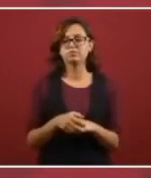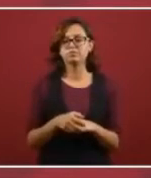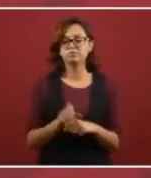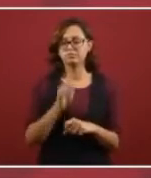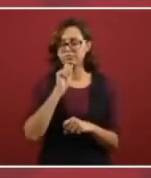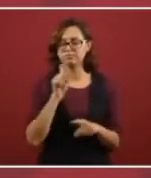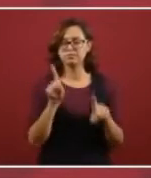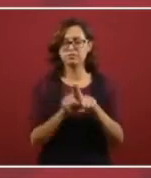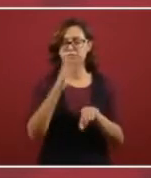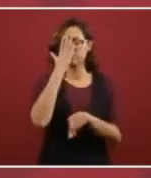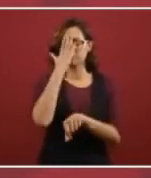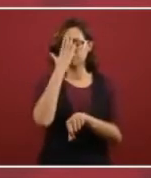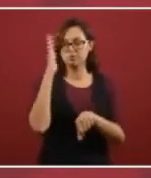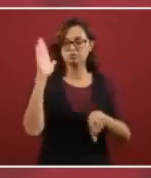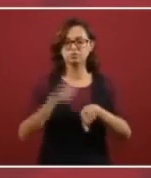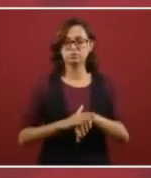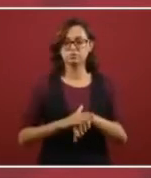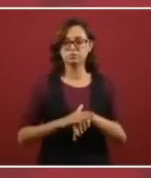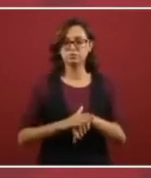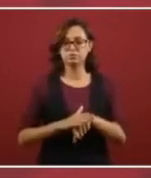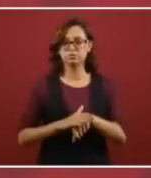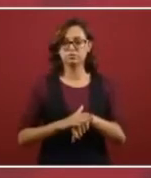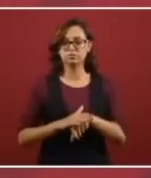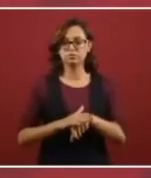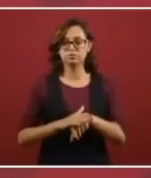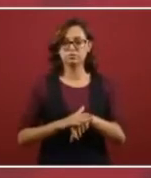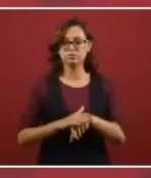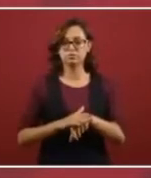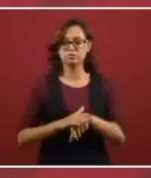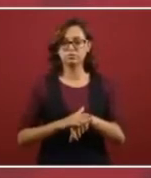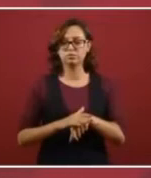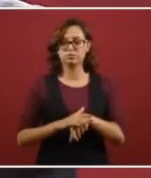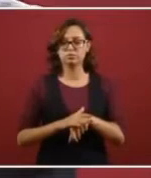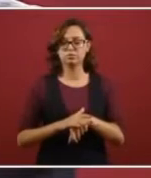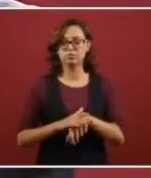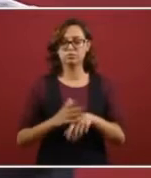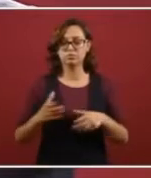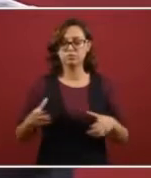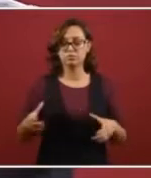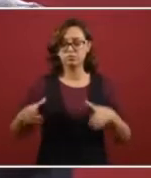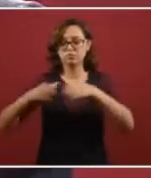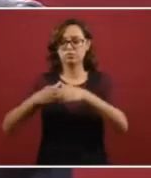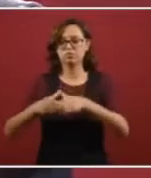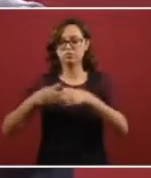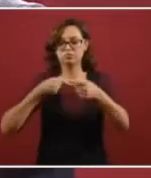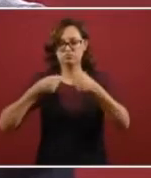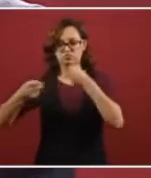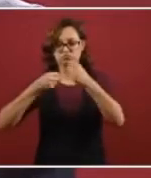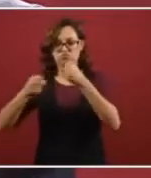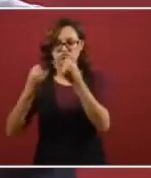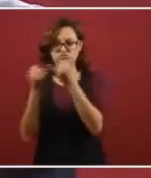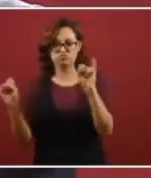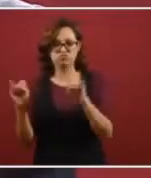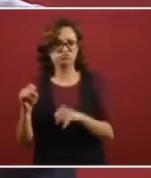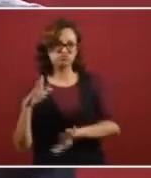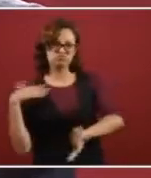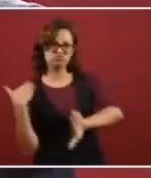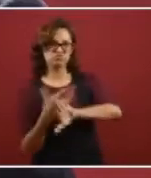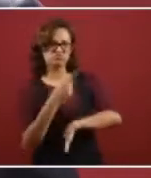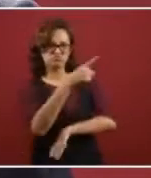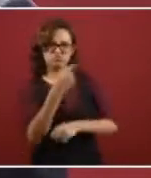and let's not forget the press that was dependent that